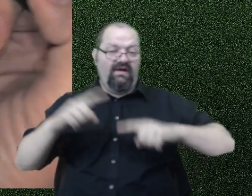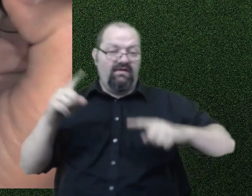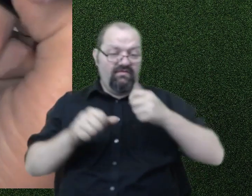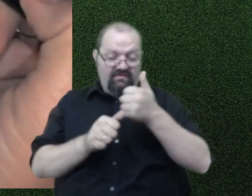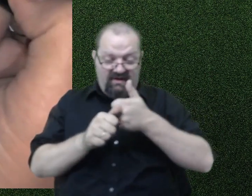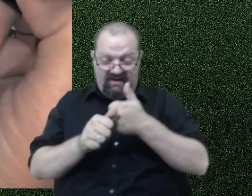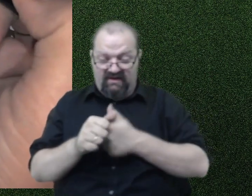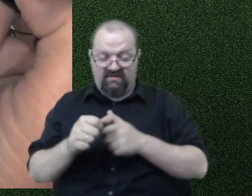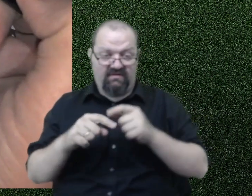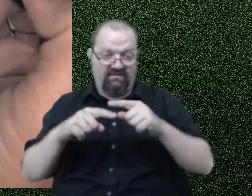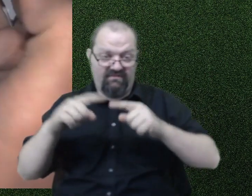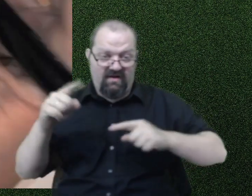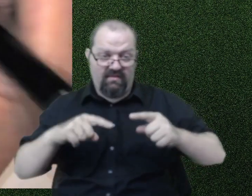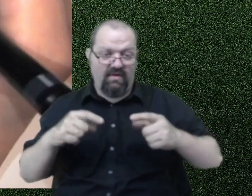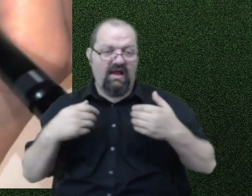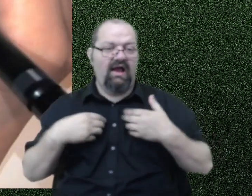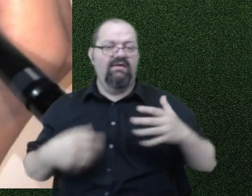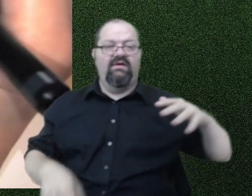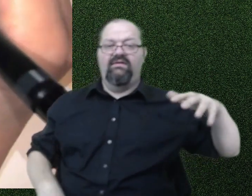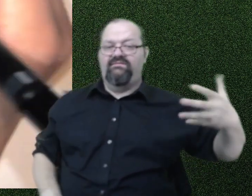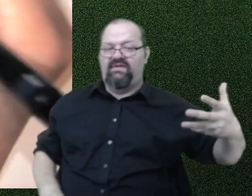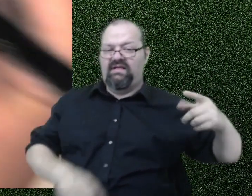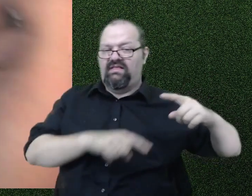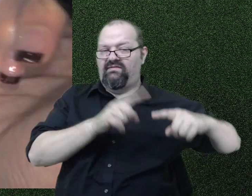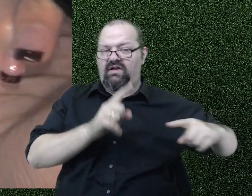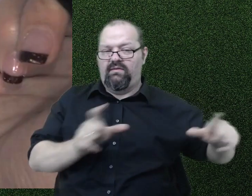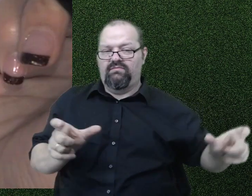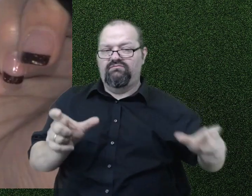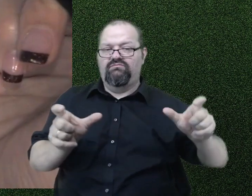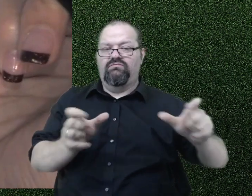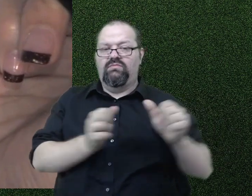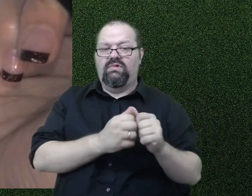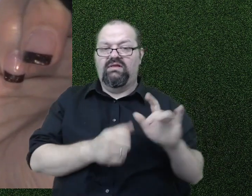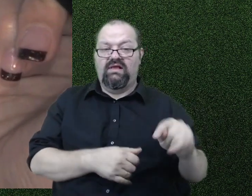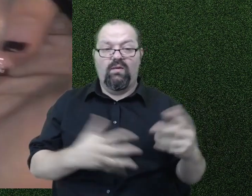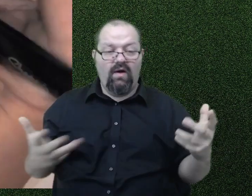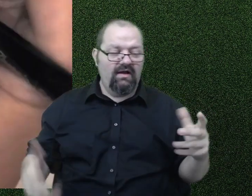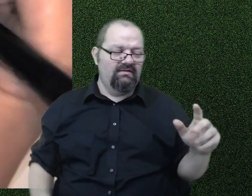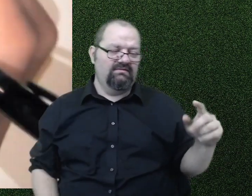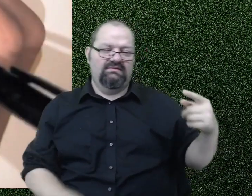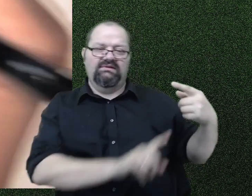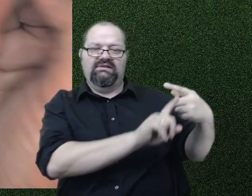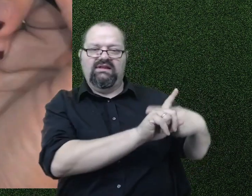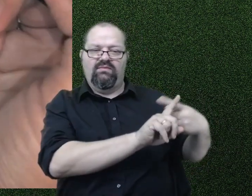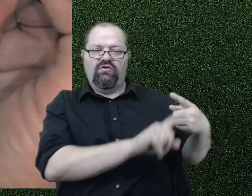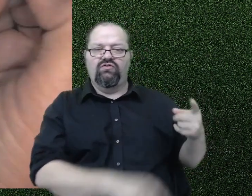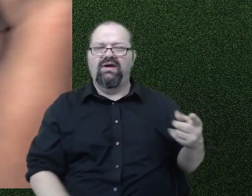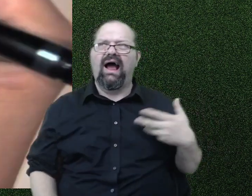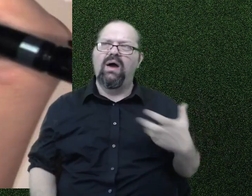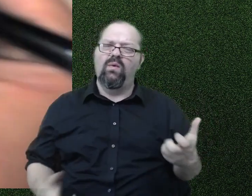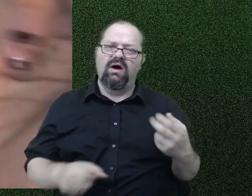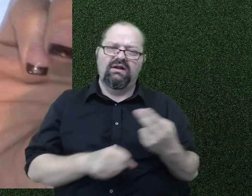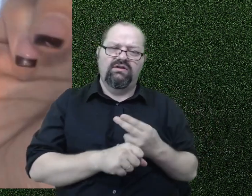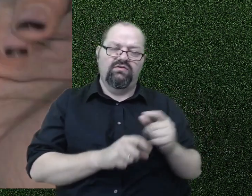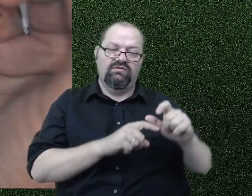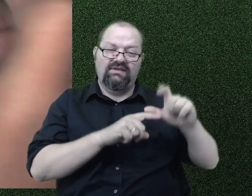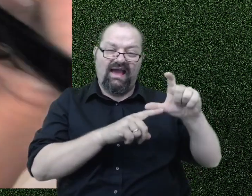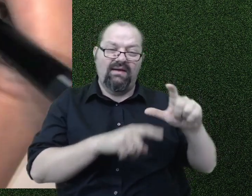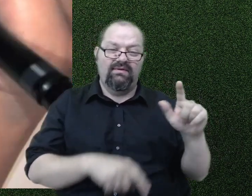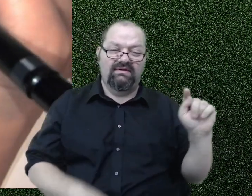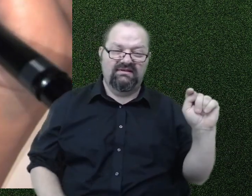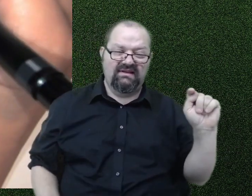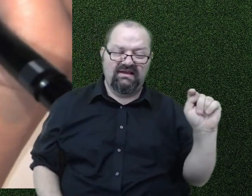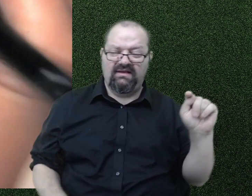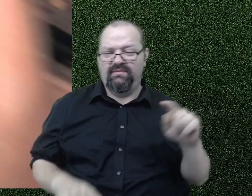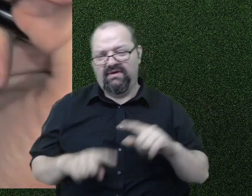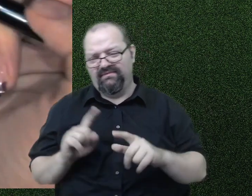4 variables, I'm getting a 5th variable, temperature. I want to use capital T again, but I've used it to name my